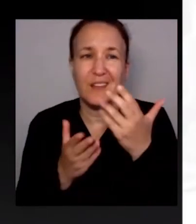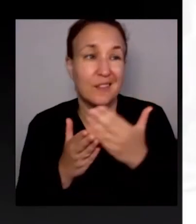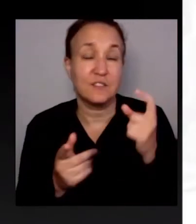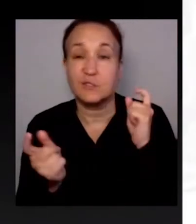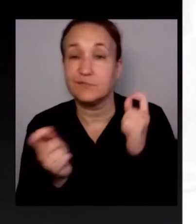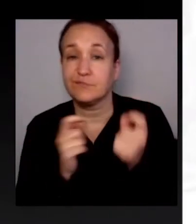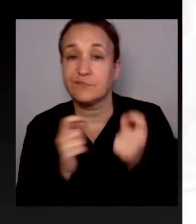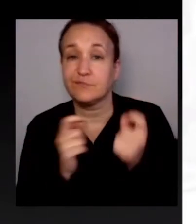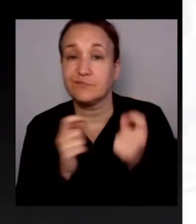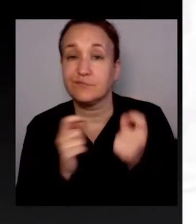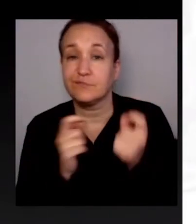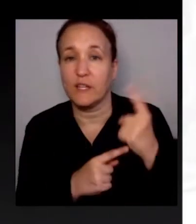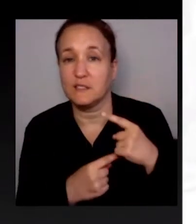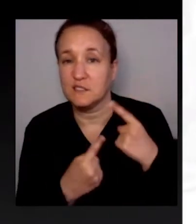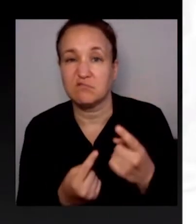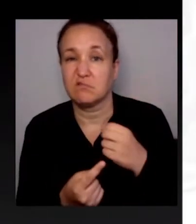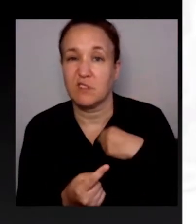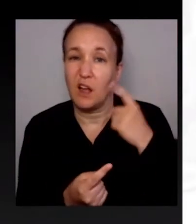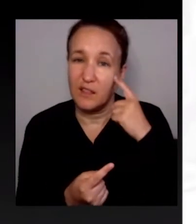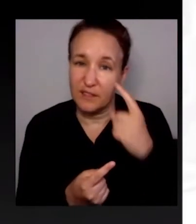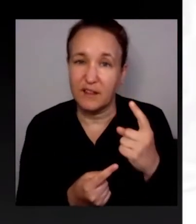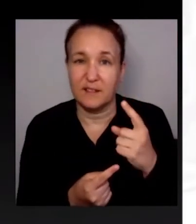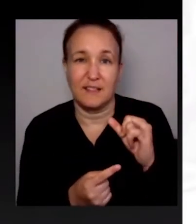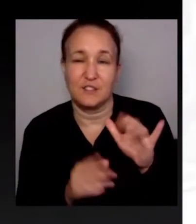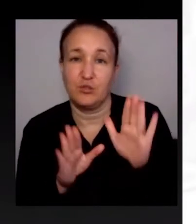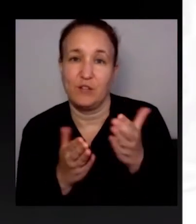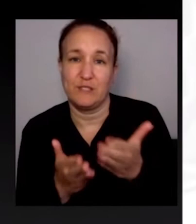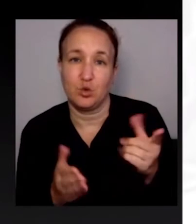changing there, and I think Google's a great resource.